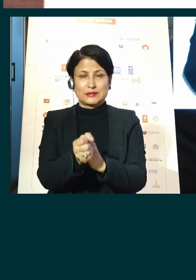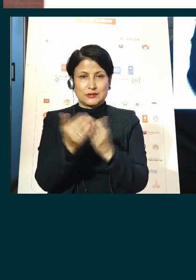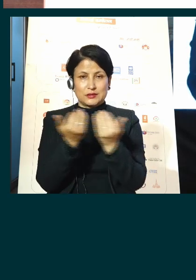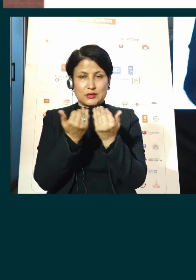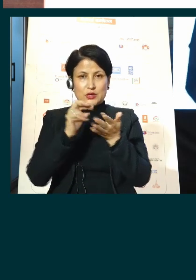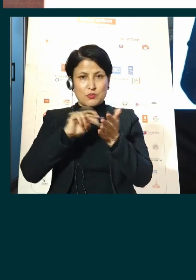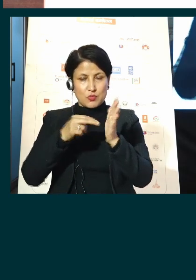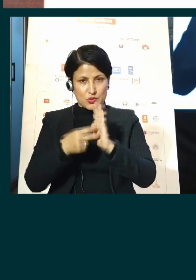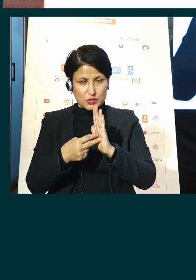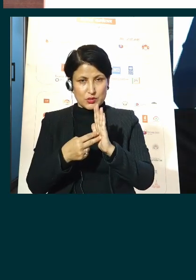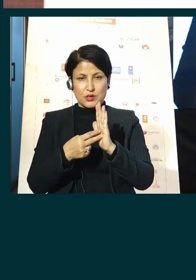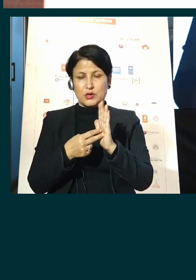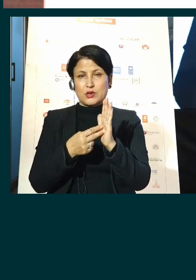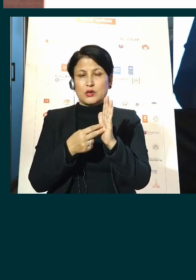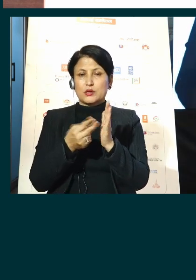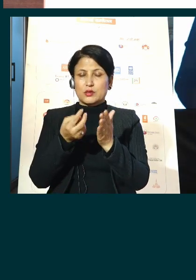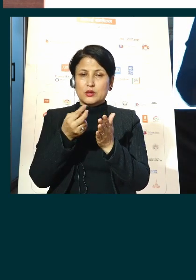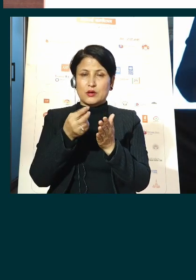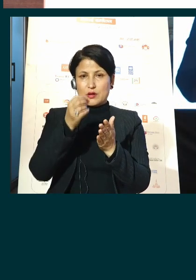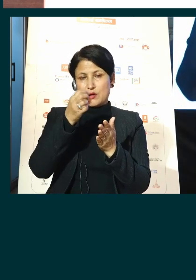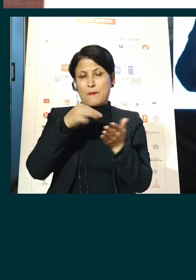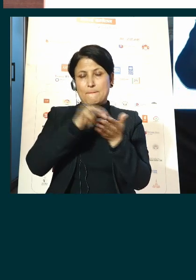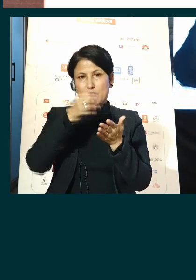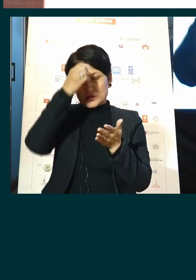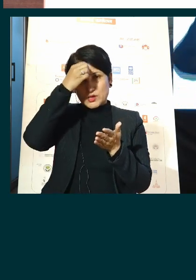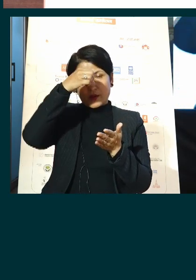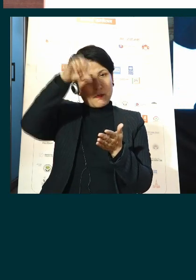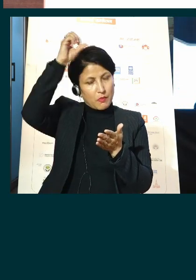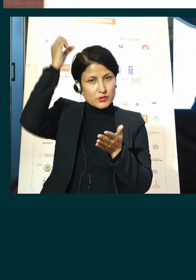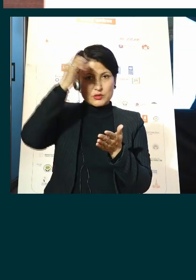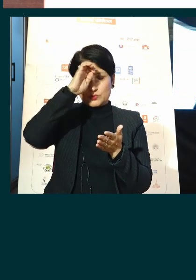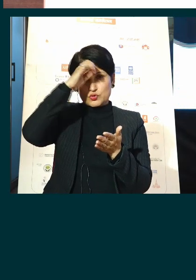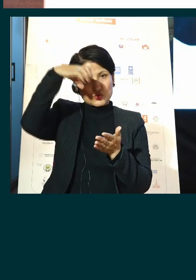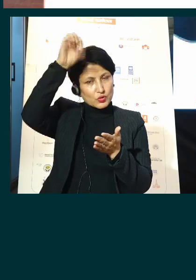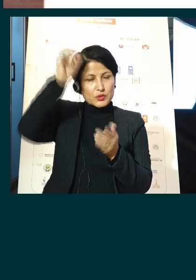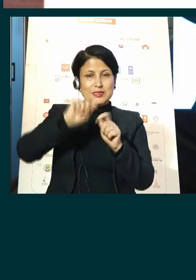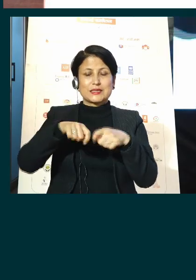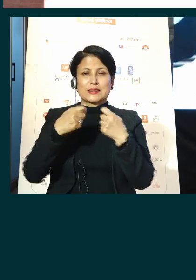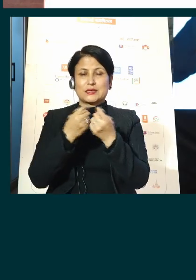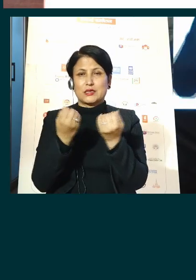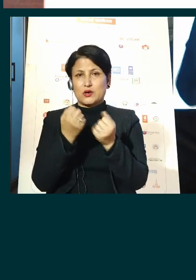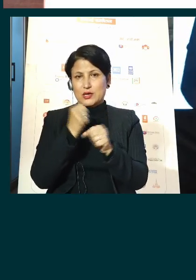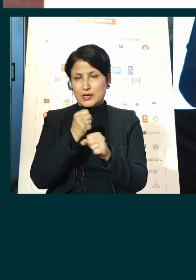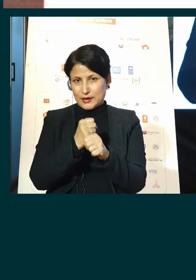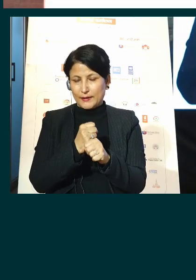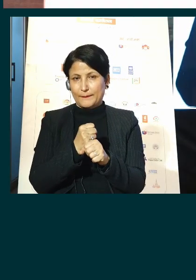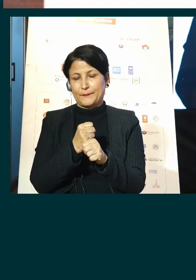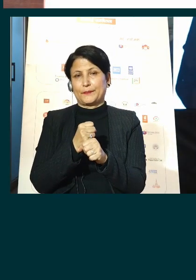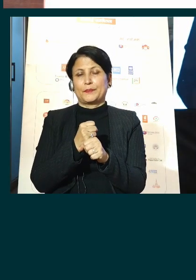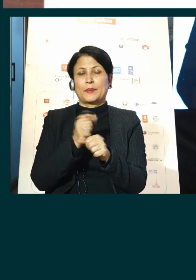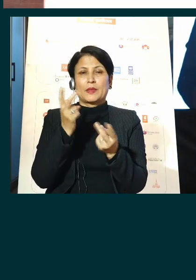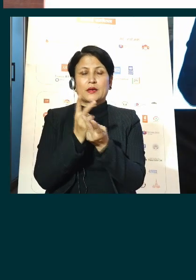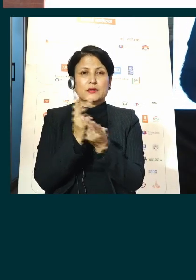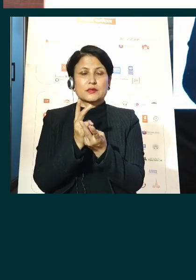So we are going to continue building upon this work using actually some of the awesome tools that Valeria already talked about, such as participatory